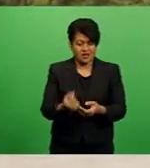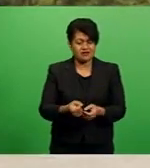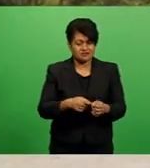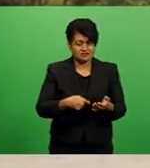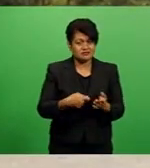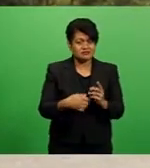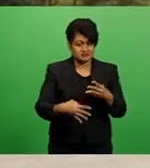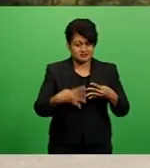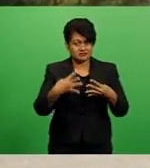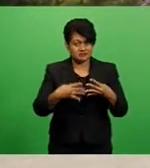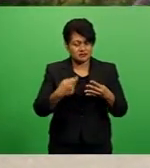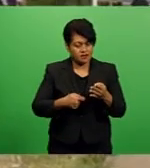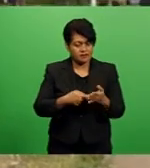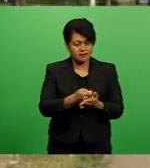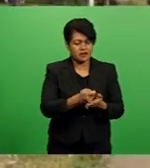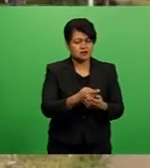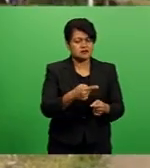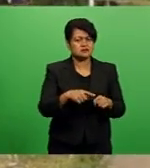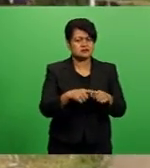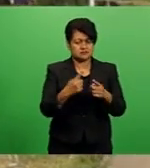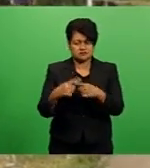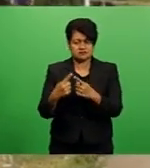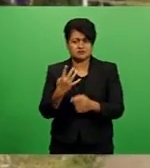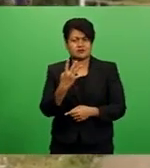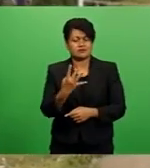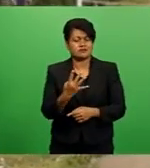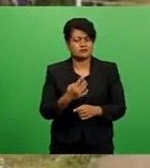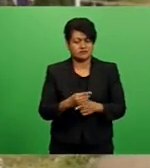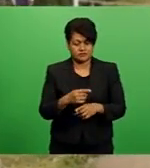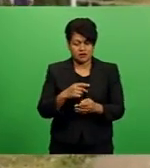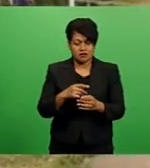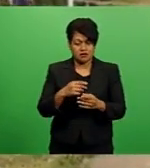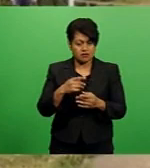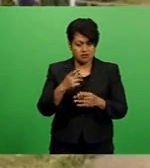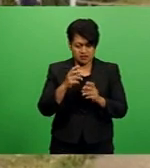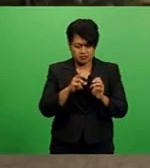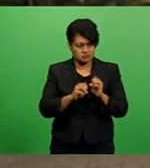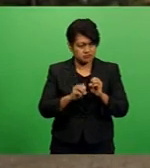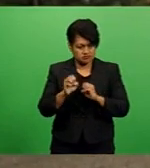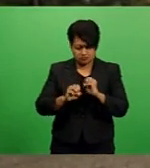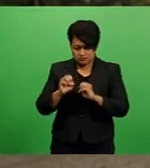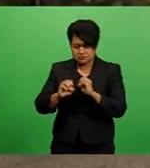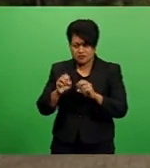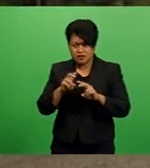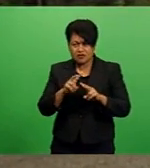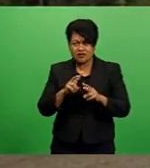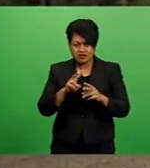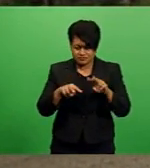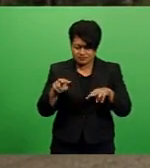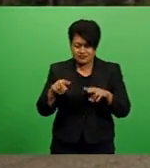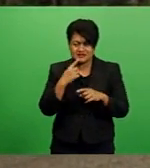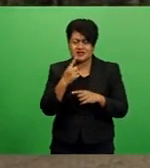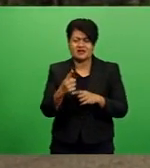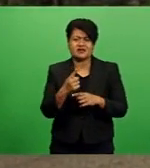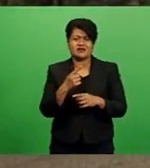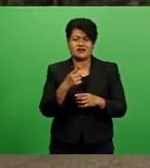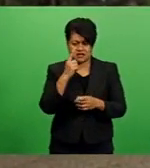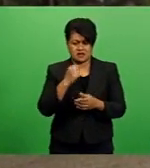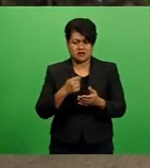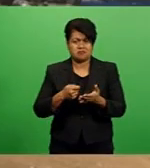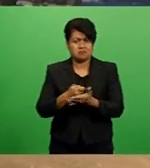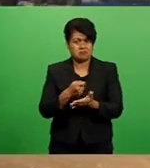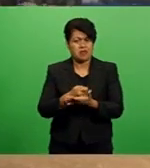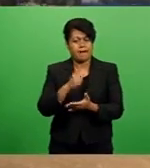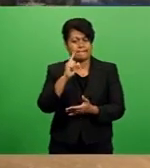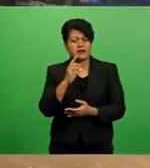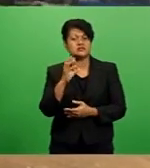on the amount owed. Nair says through profiling, they have found businesses and property owners who can pay are instead trying to take